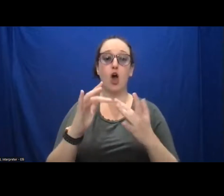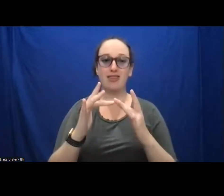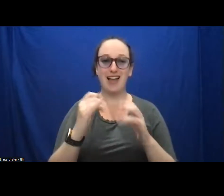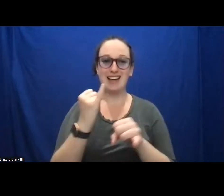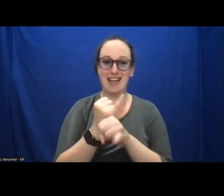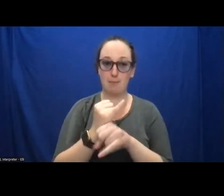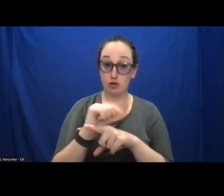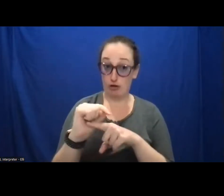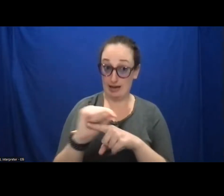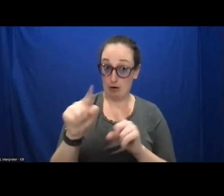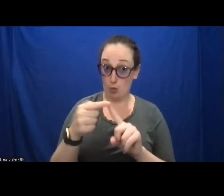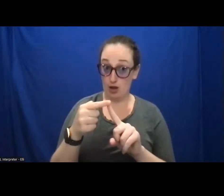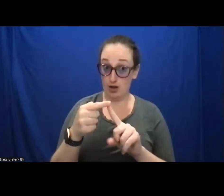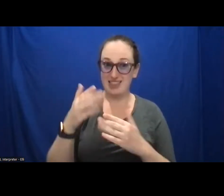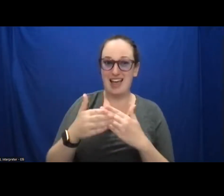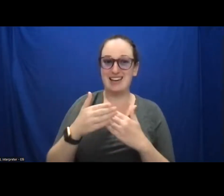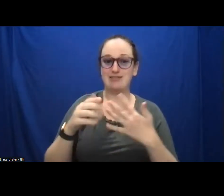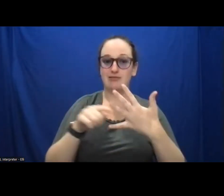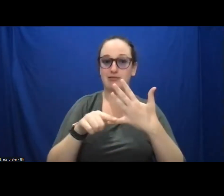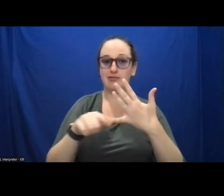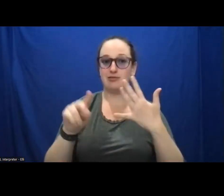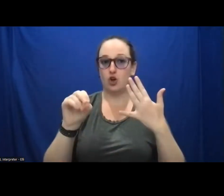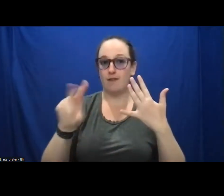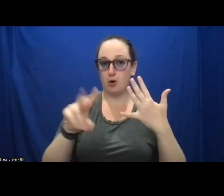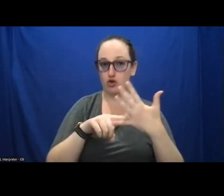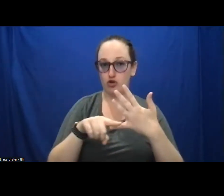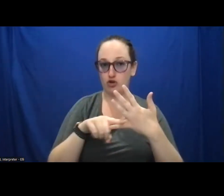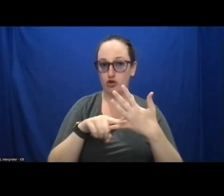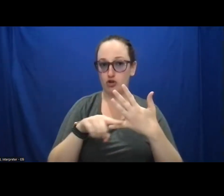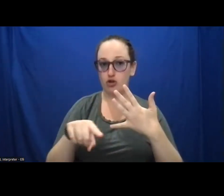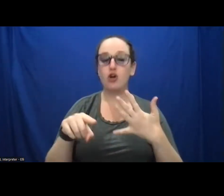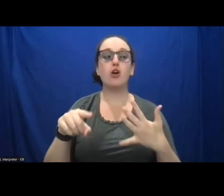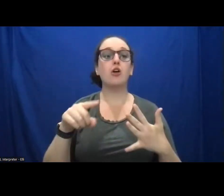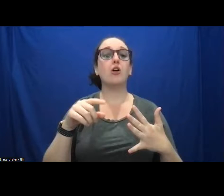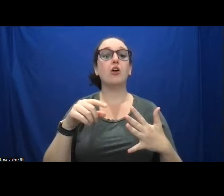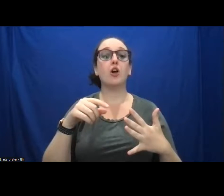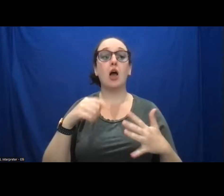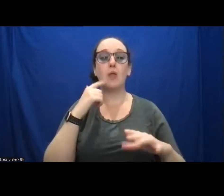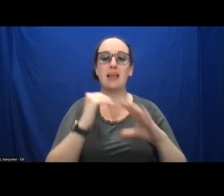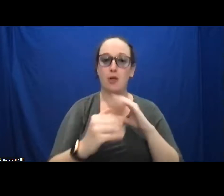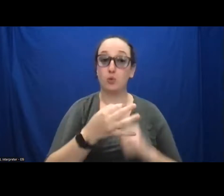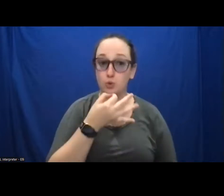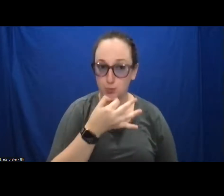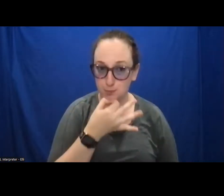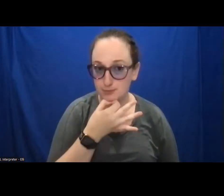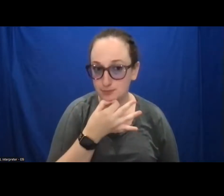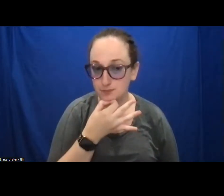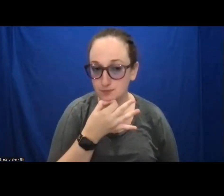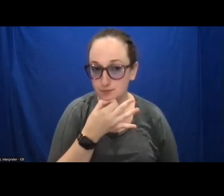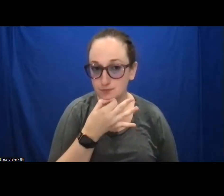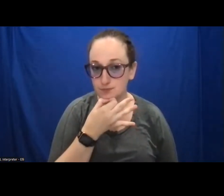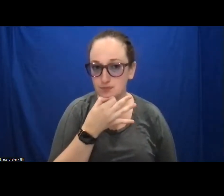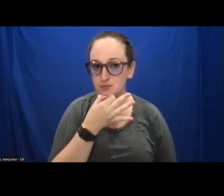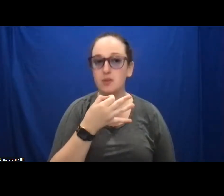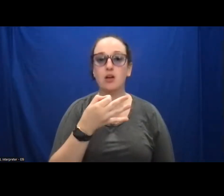end of November. So check your email, look for that registration. It is coming soon. We have a couple more details to put into place.